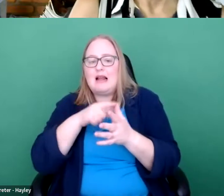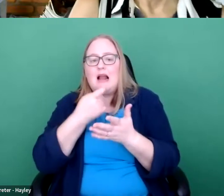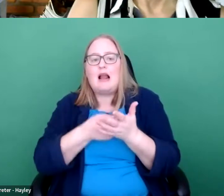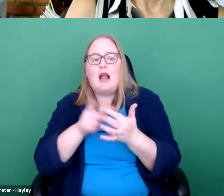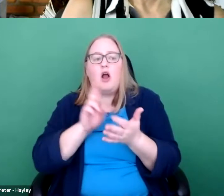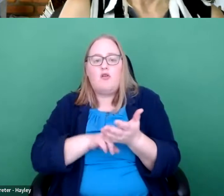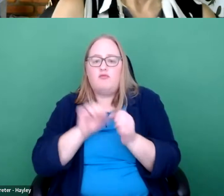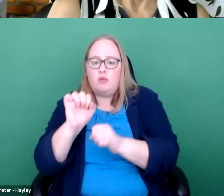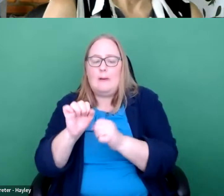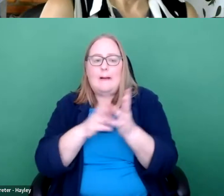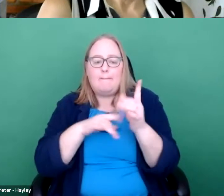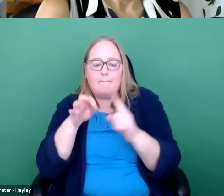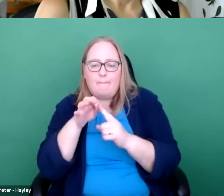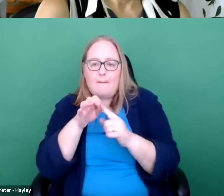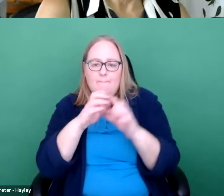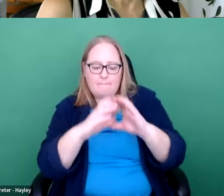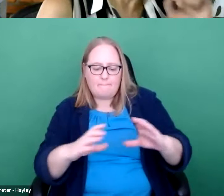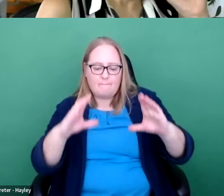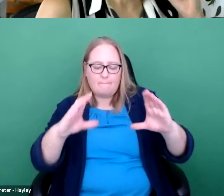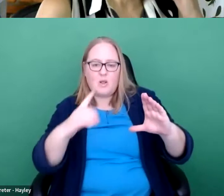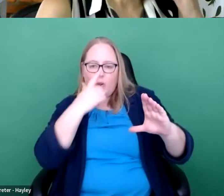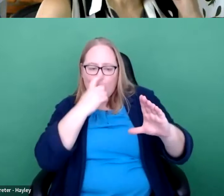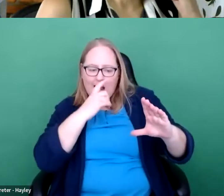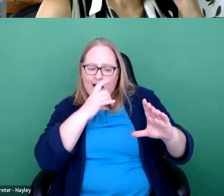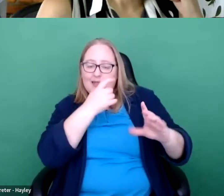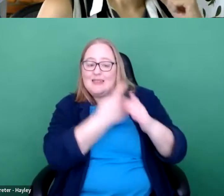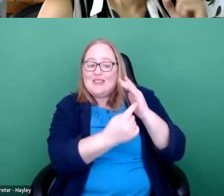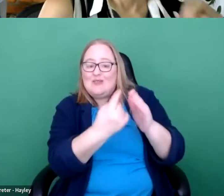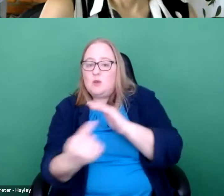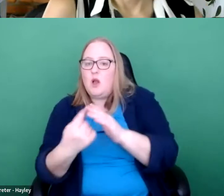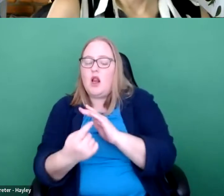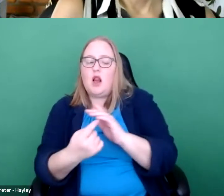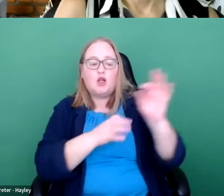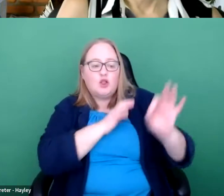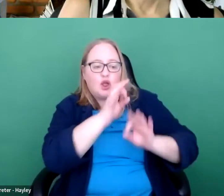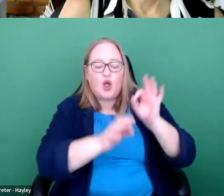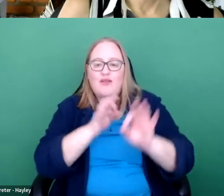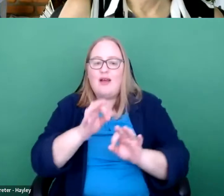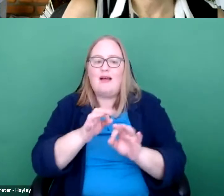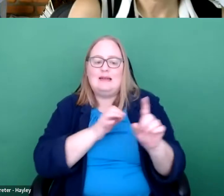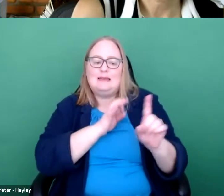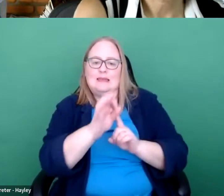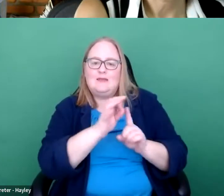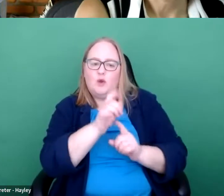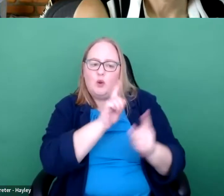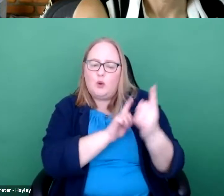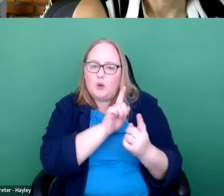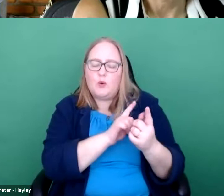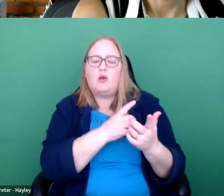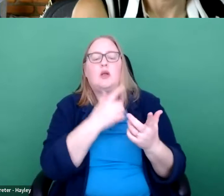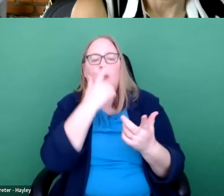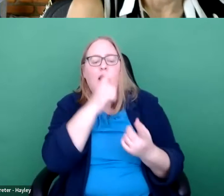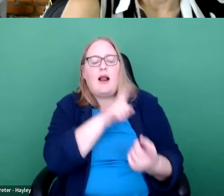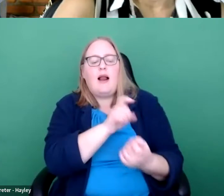through individual methods, whether it's interviews or surveys, where you actually get kind of this idea of how individuals from